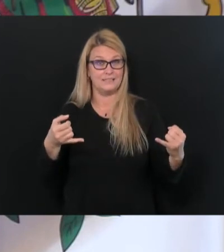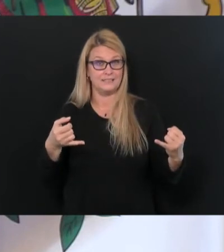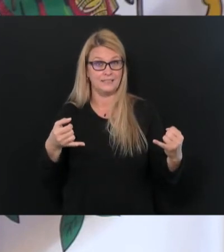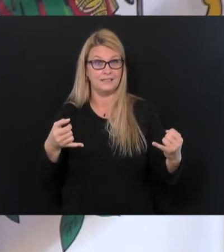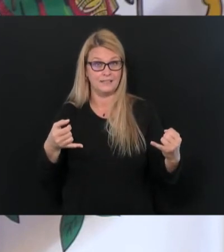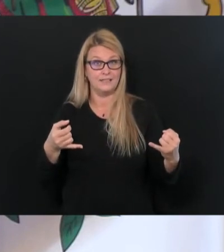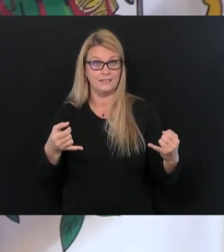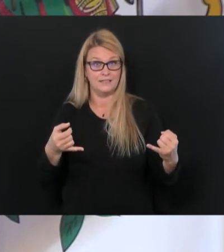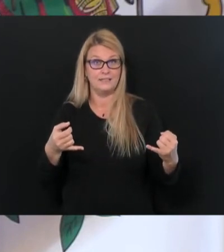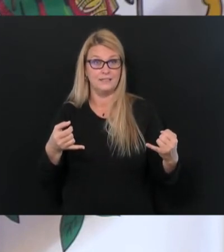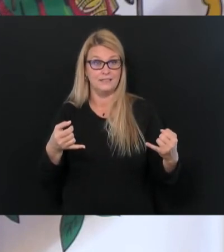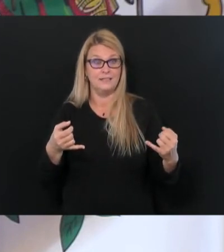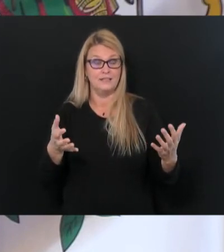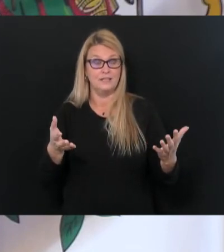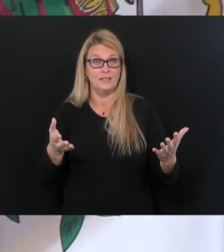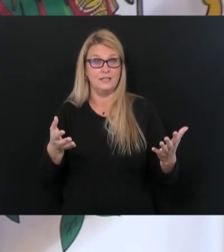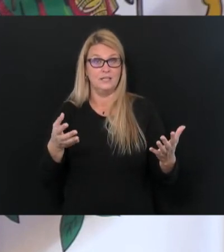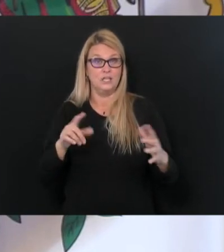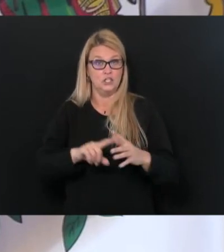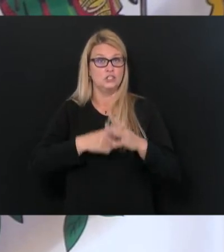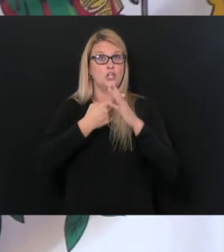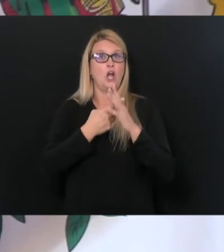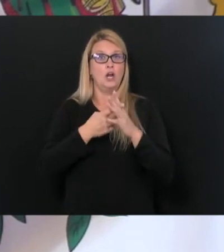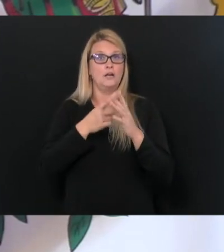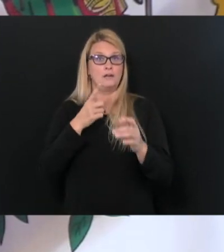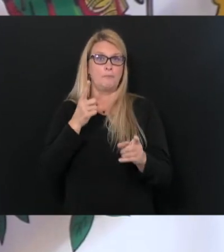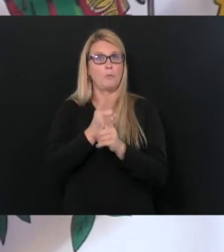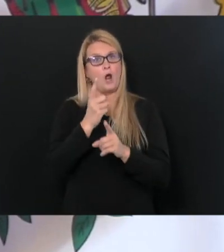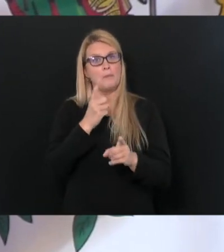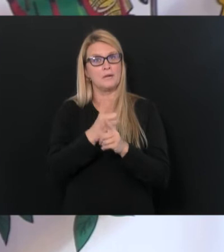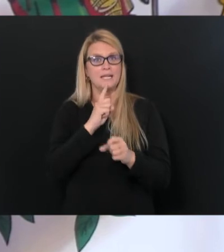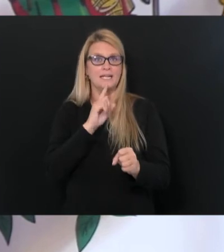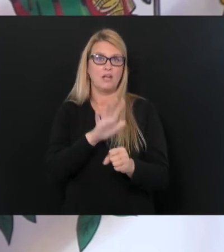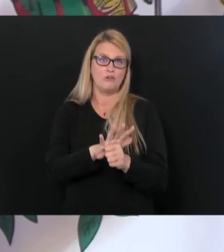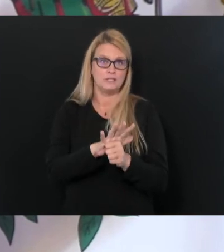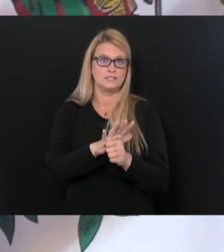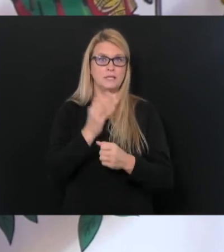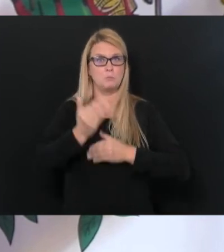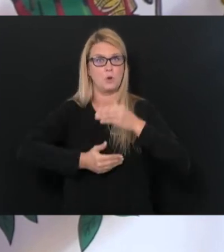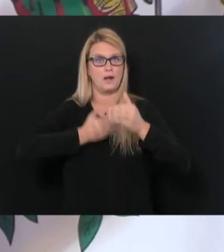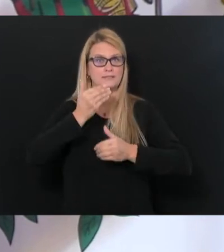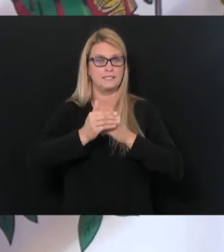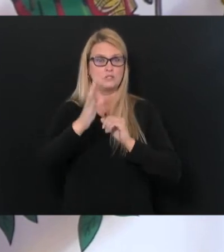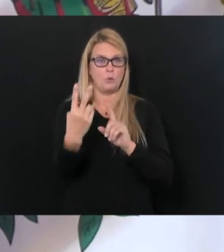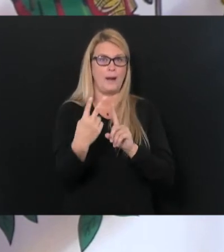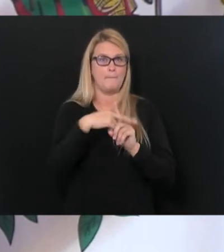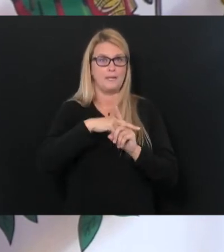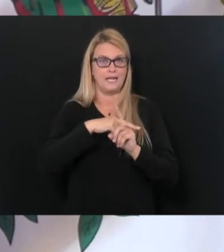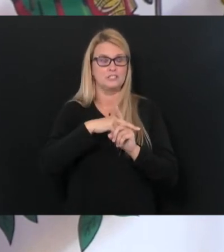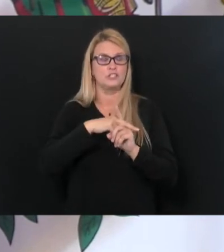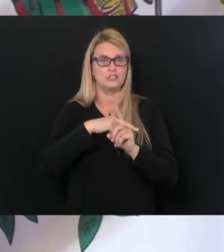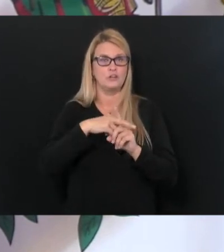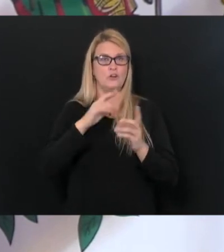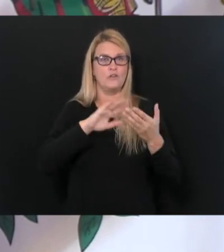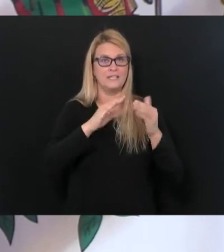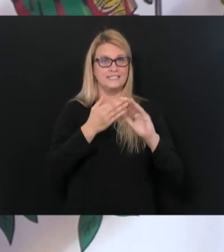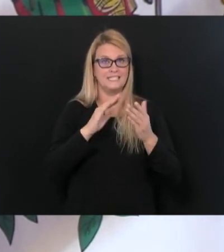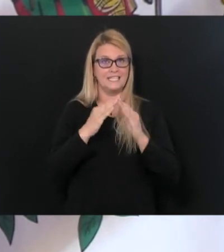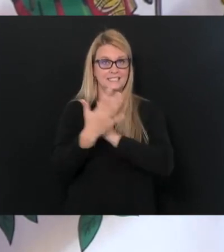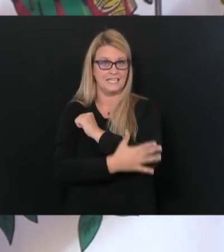start and properly guarantee that we can process your application, from the cities